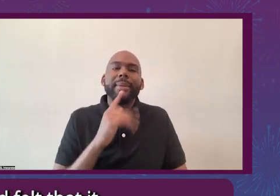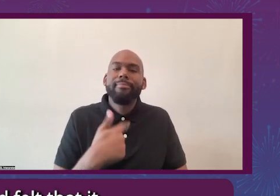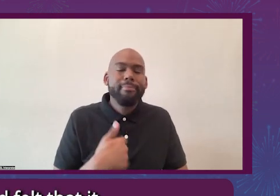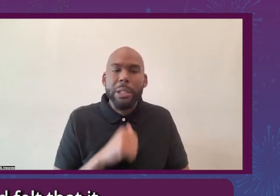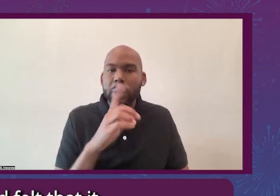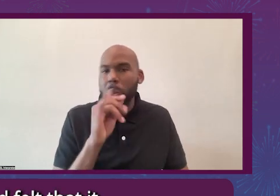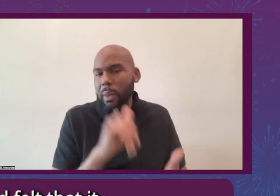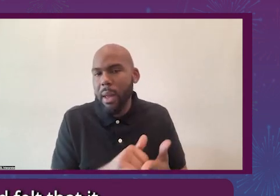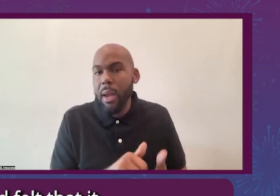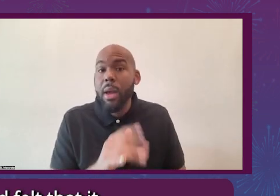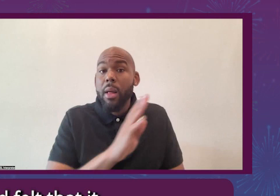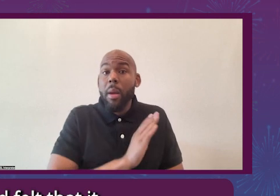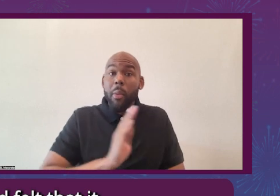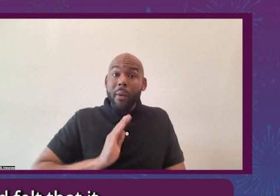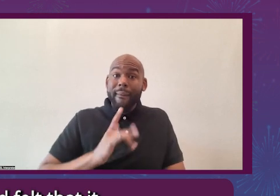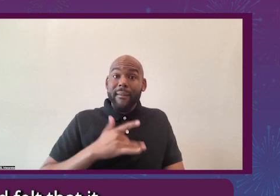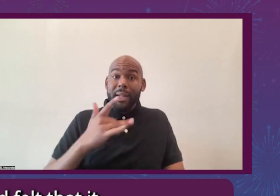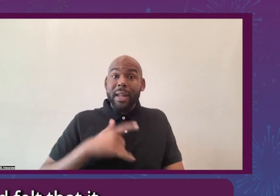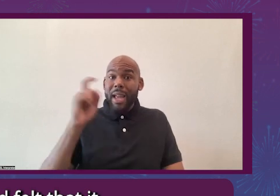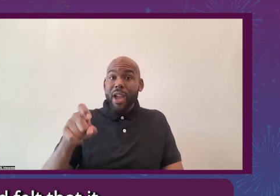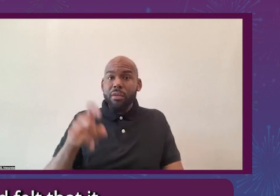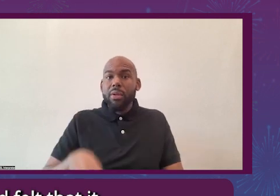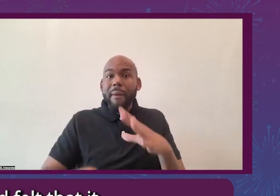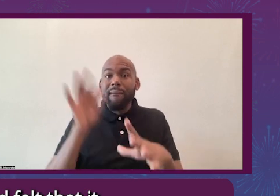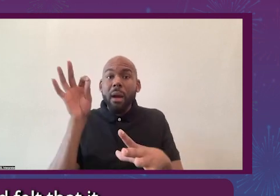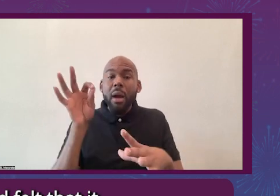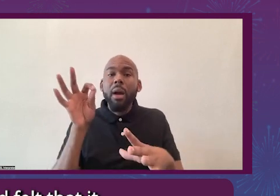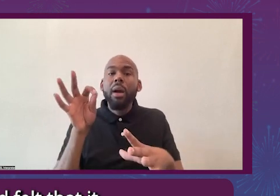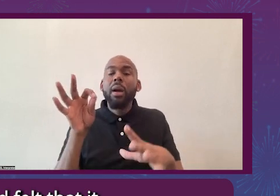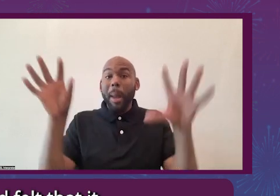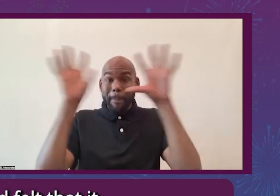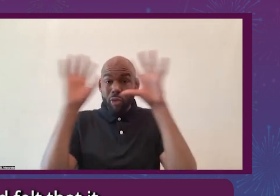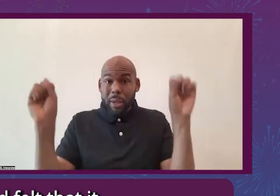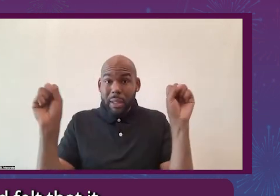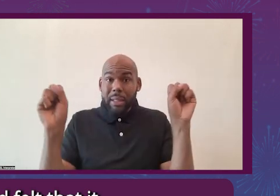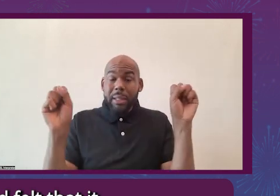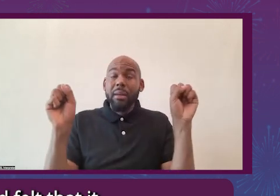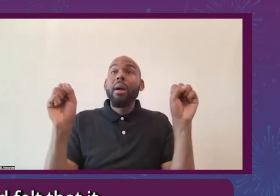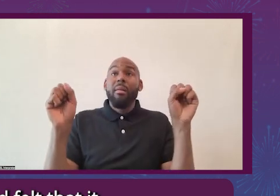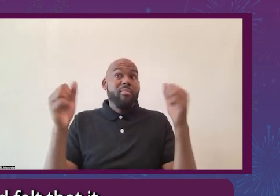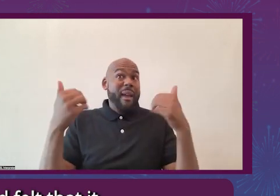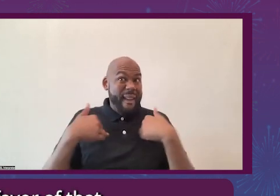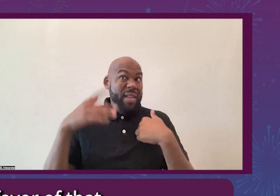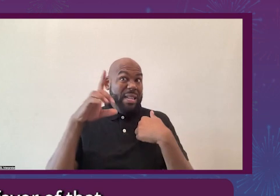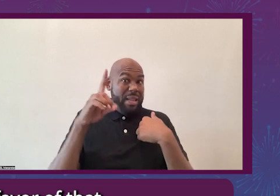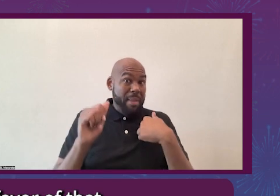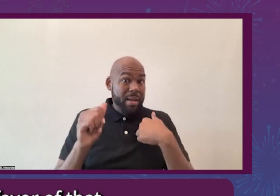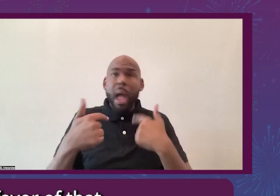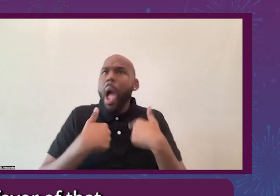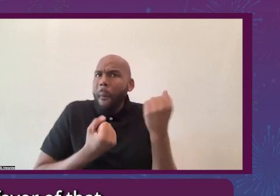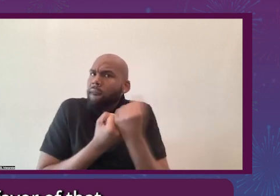public speaking, and I don't do that. The board felt that it would have to find a president that was someone